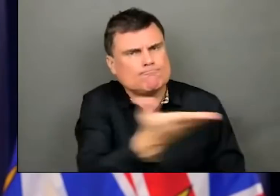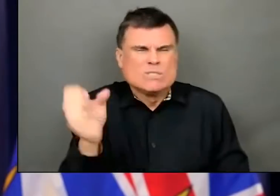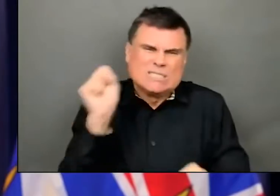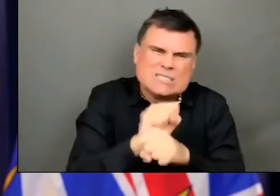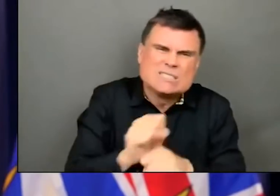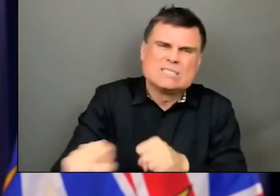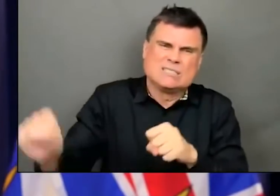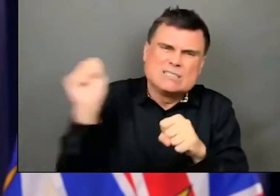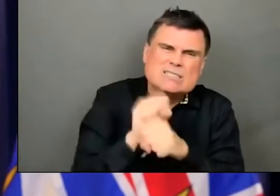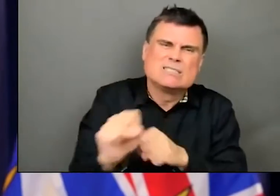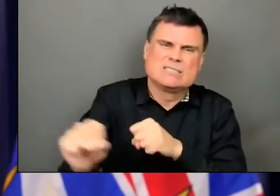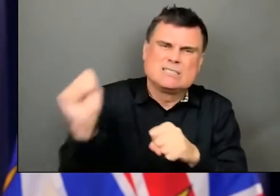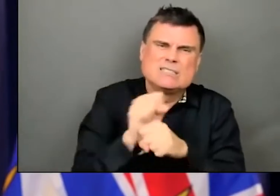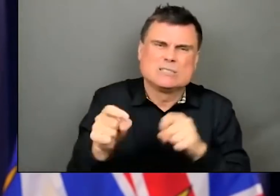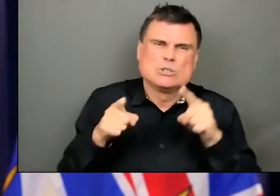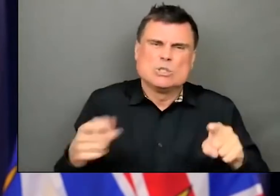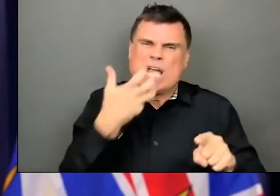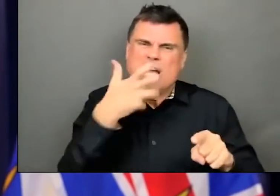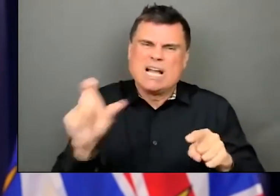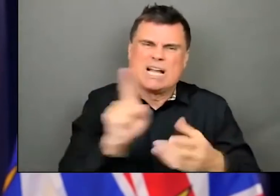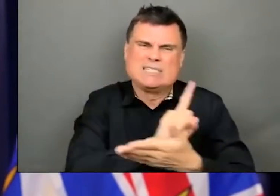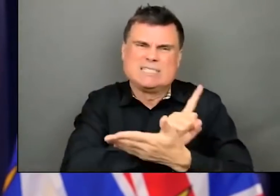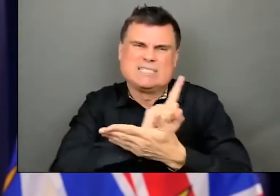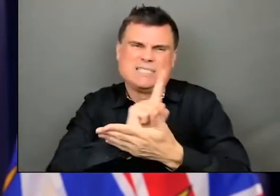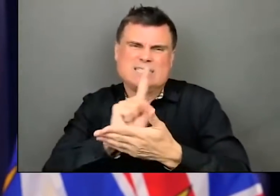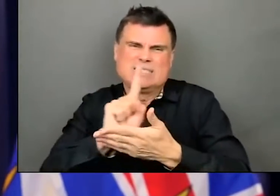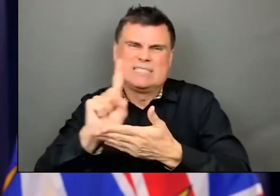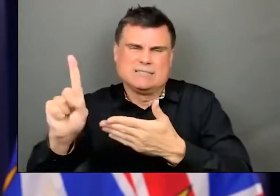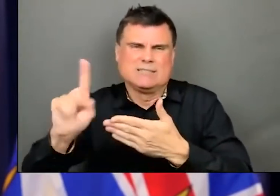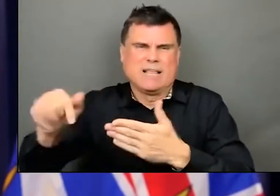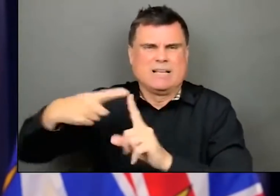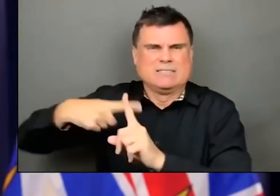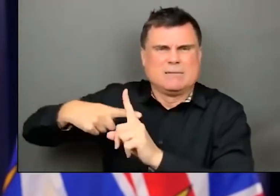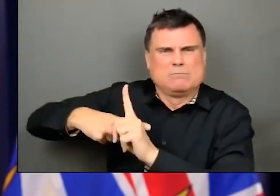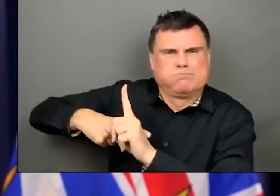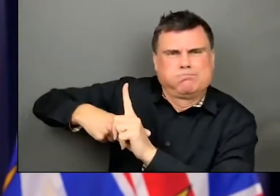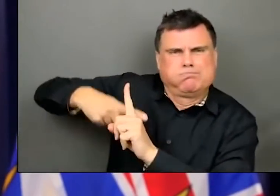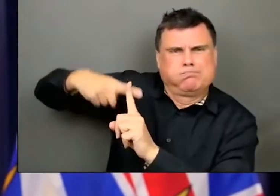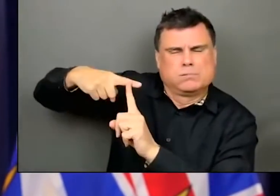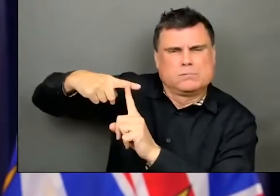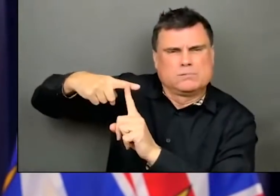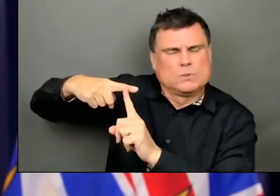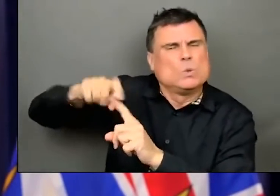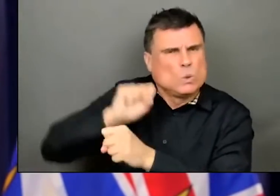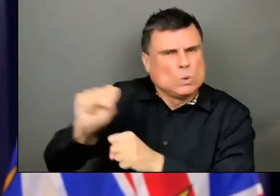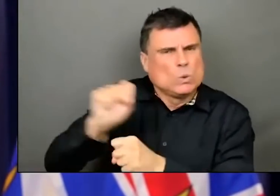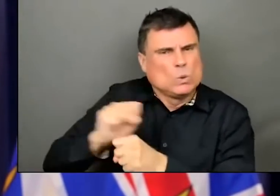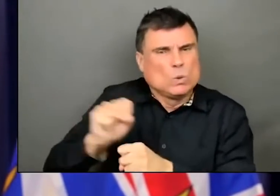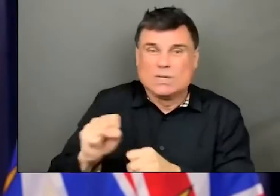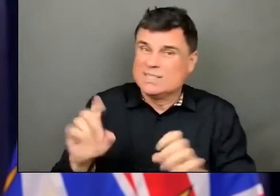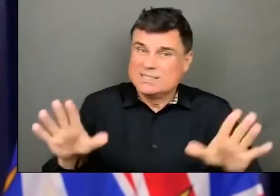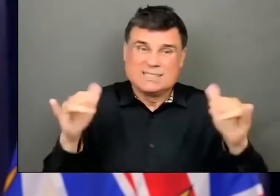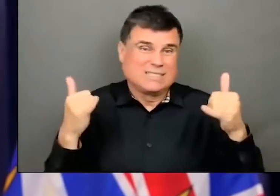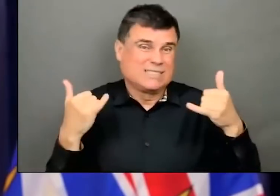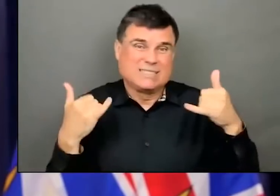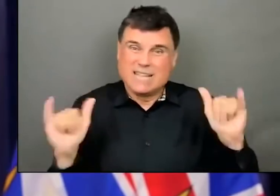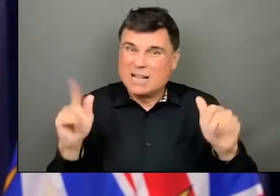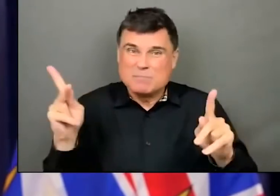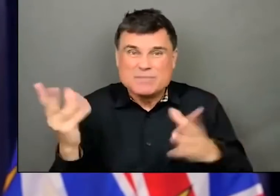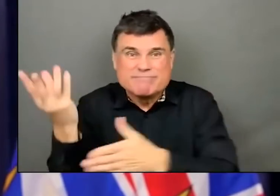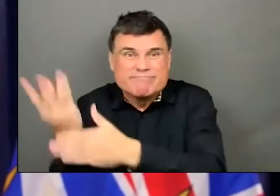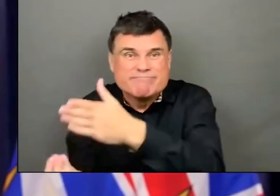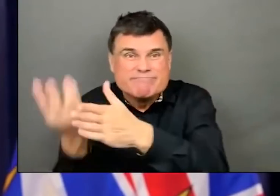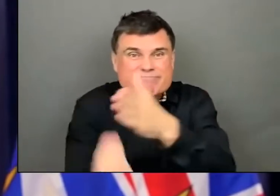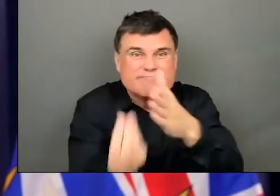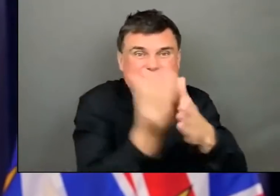the impacts, as we all know, as we see by today's report, were tragic, and the loss of life devastating. It's vital